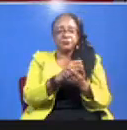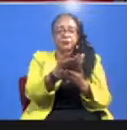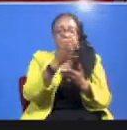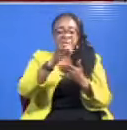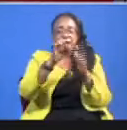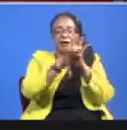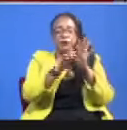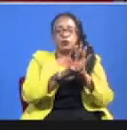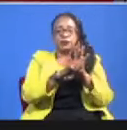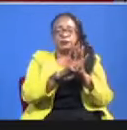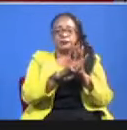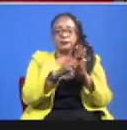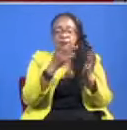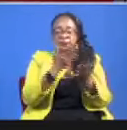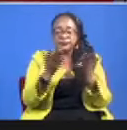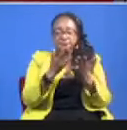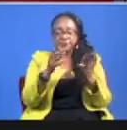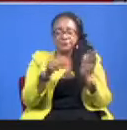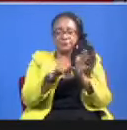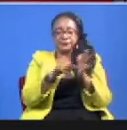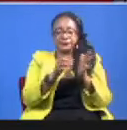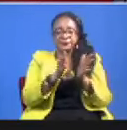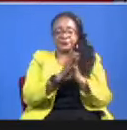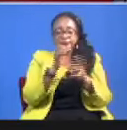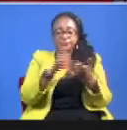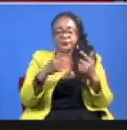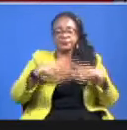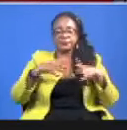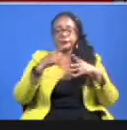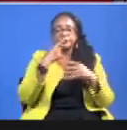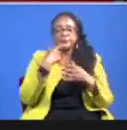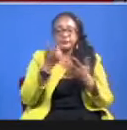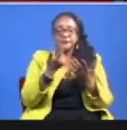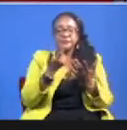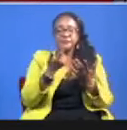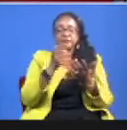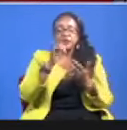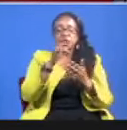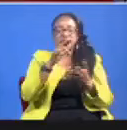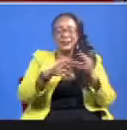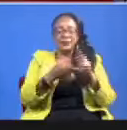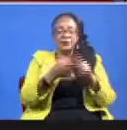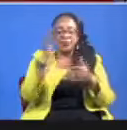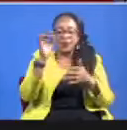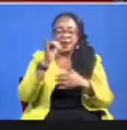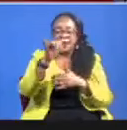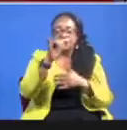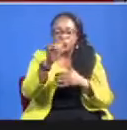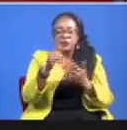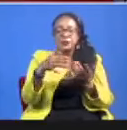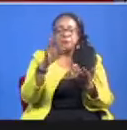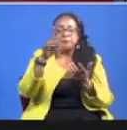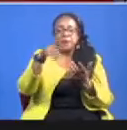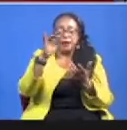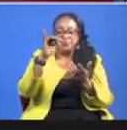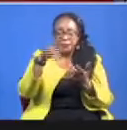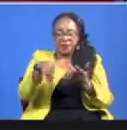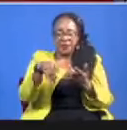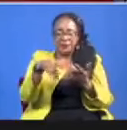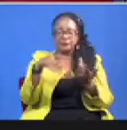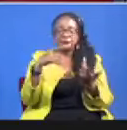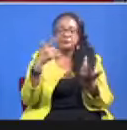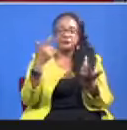I think that's a legal question. So the problem with what people are calling these concessions related to the airport and PIP or